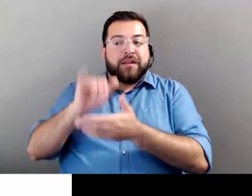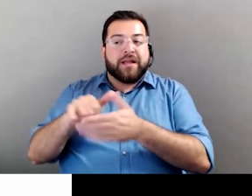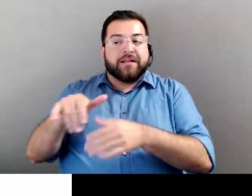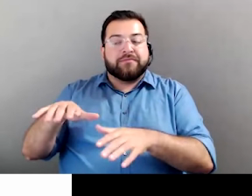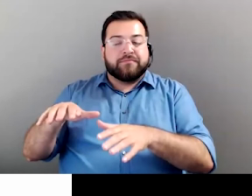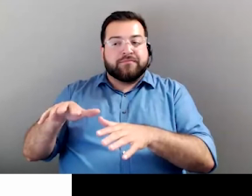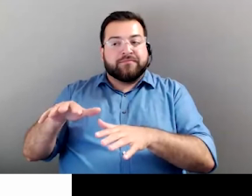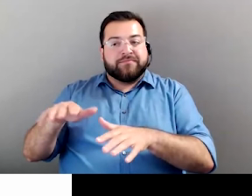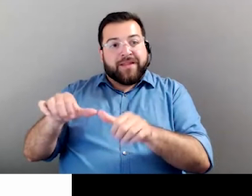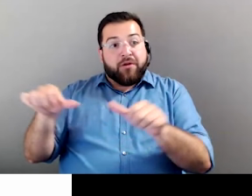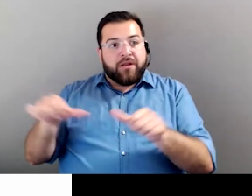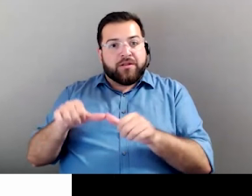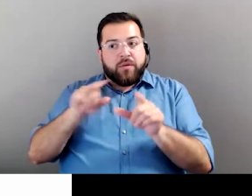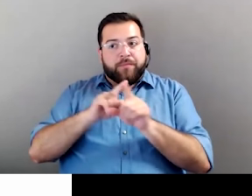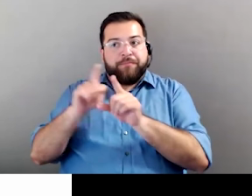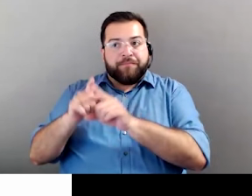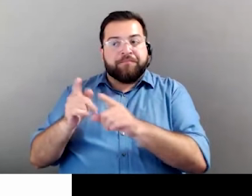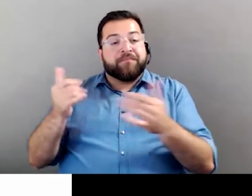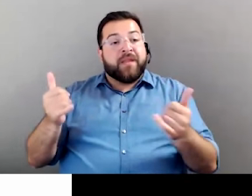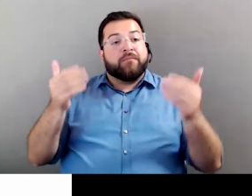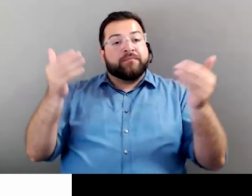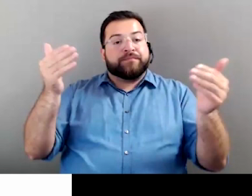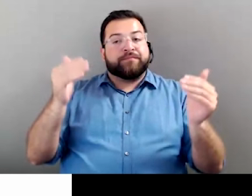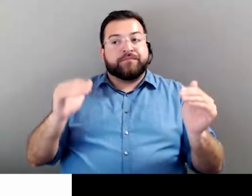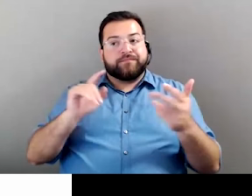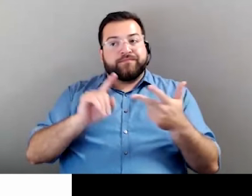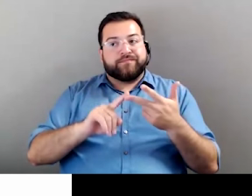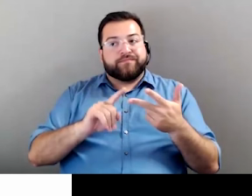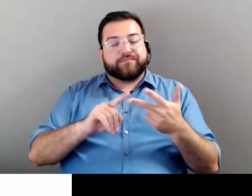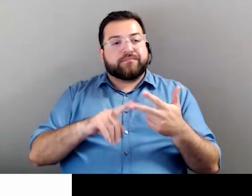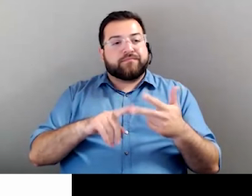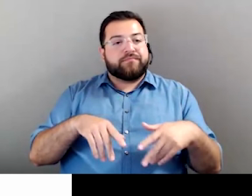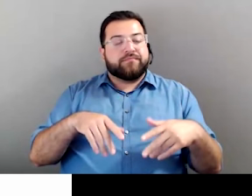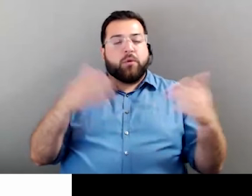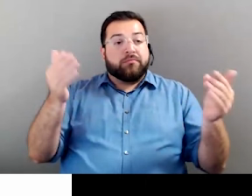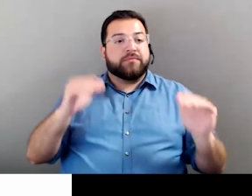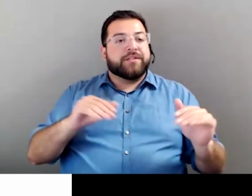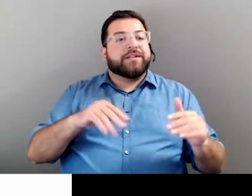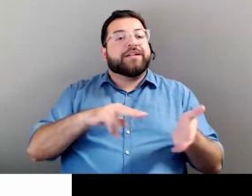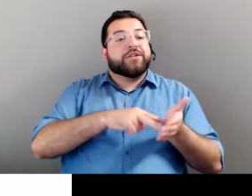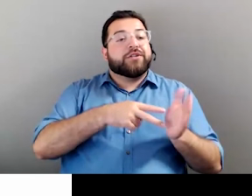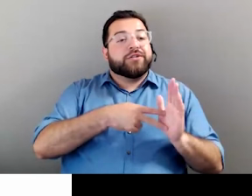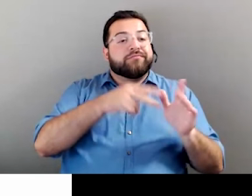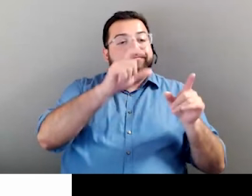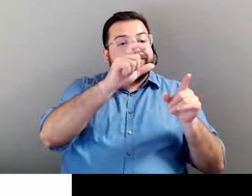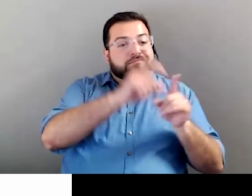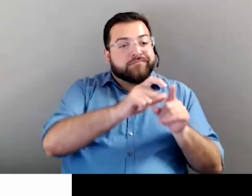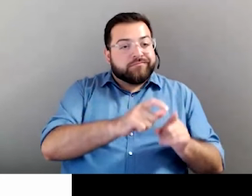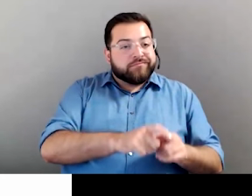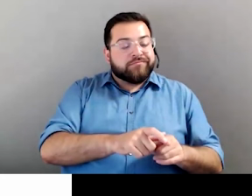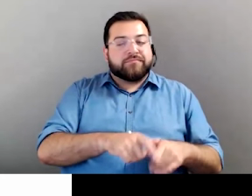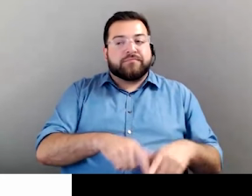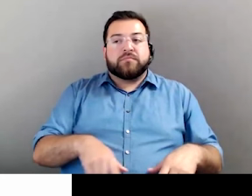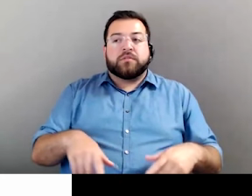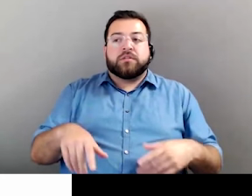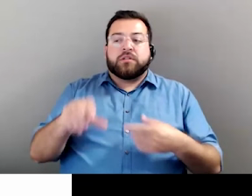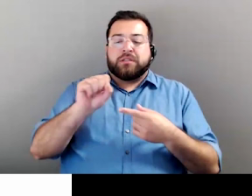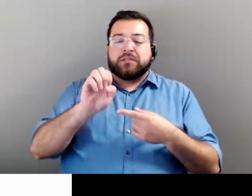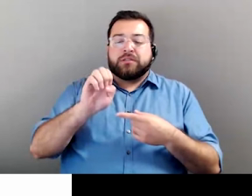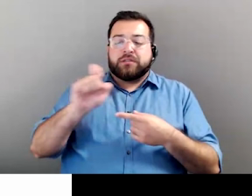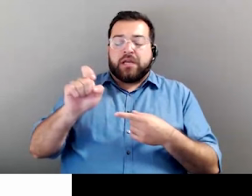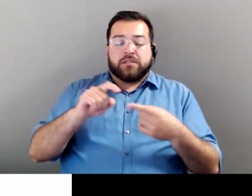So let's get into the terms and definitions. So what is sex and